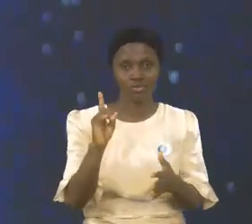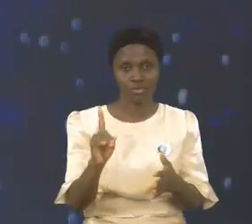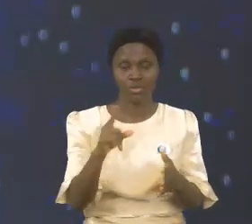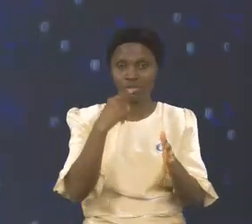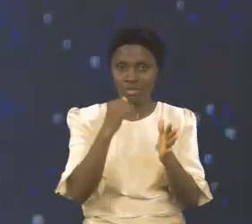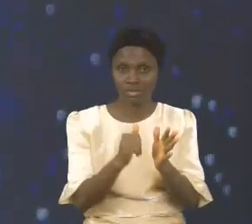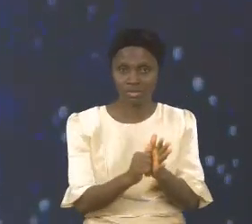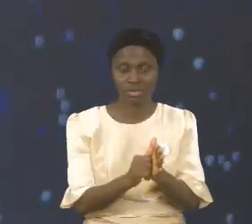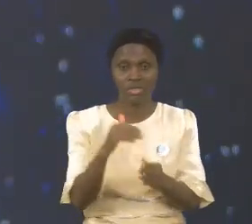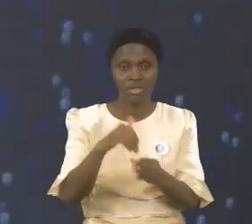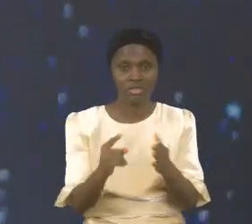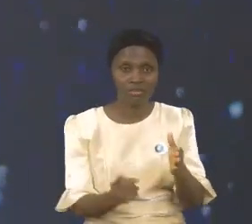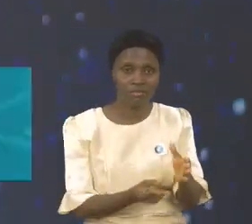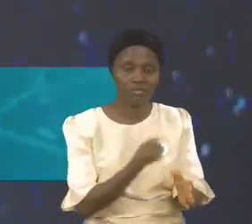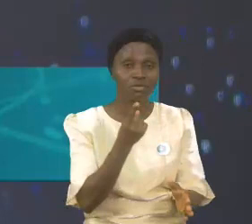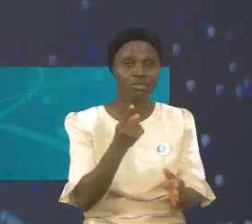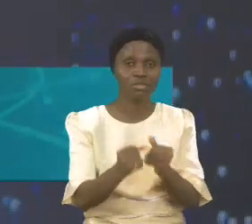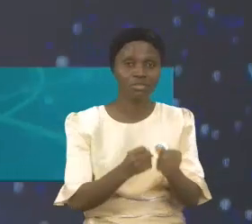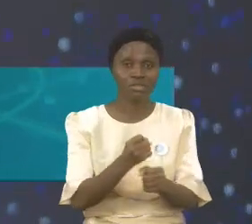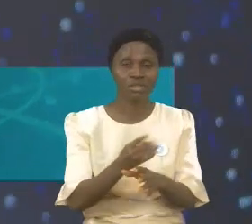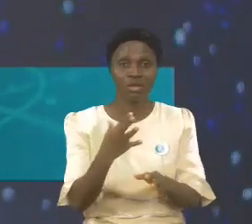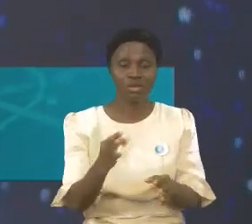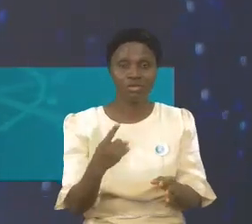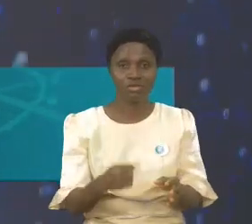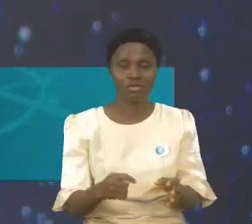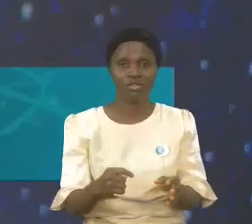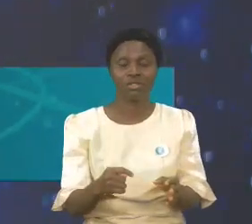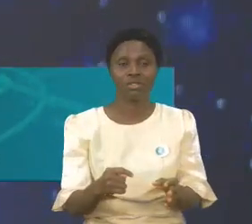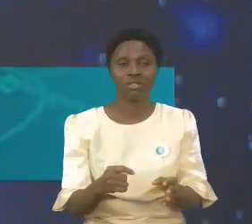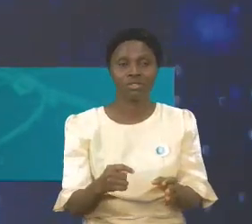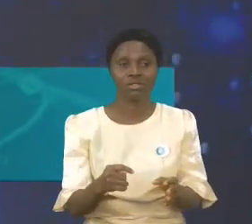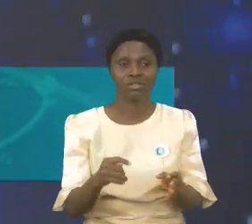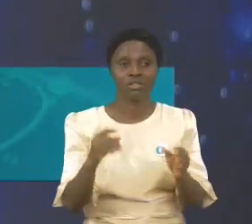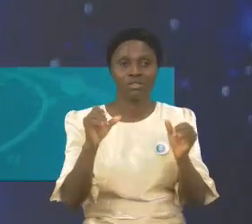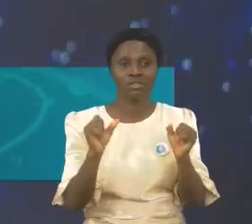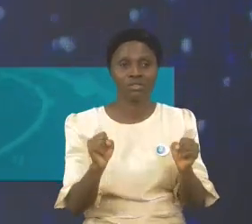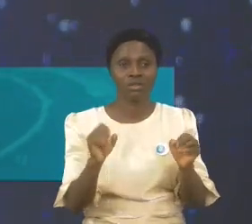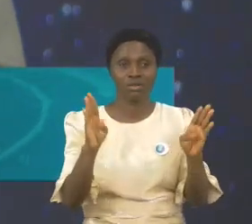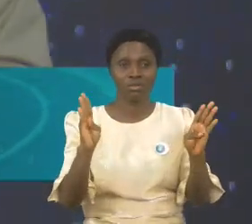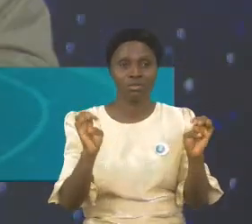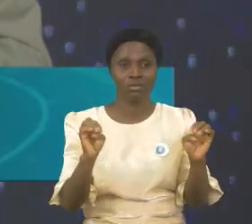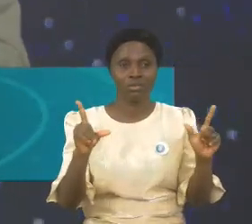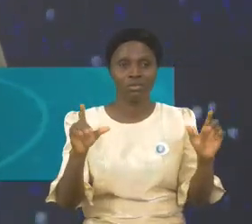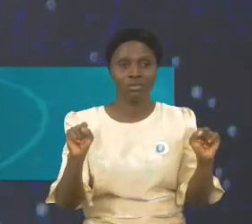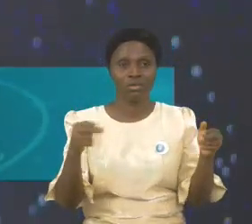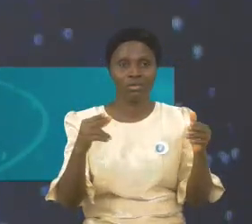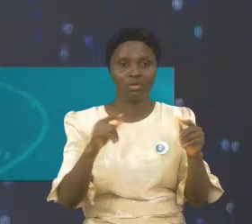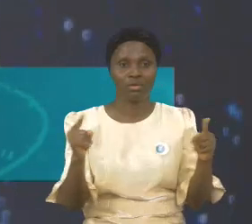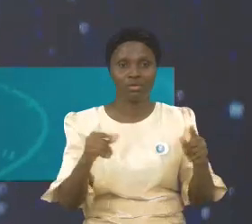in the first year of Belshazzar, king of Babylon, Daniel had